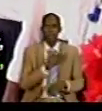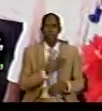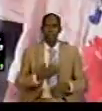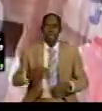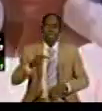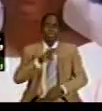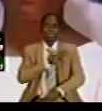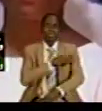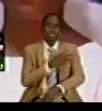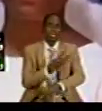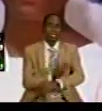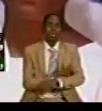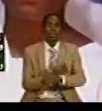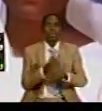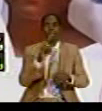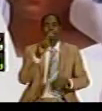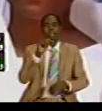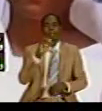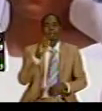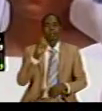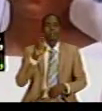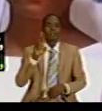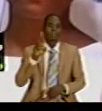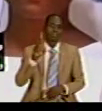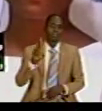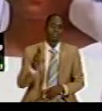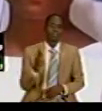And mighty tower,